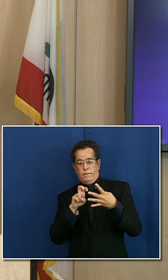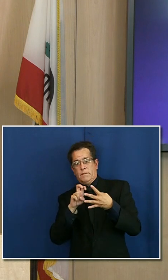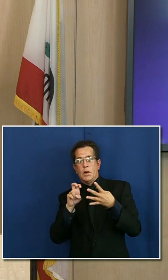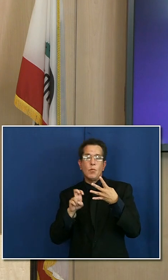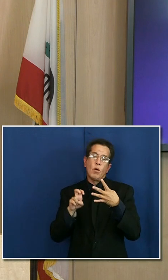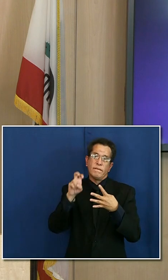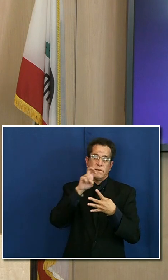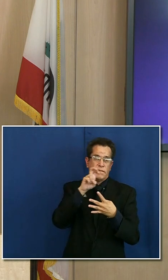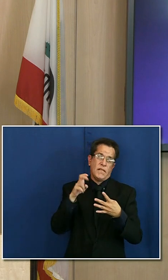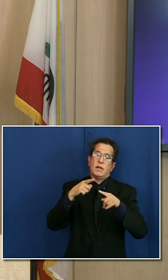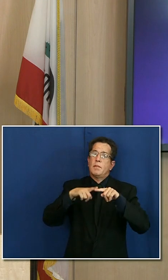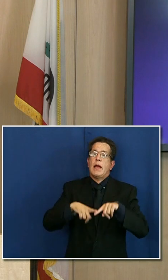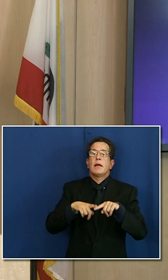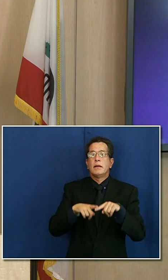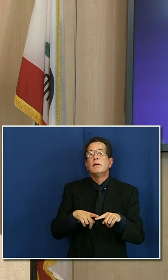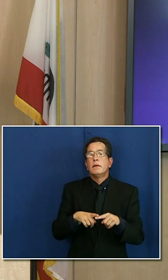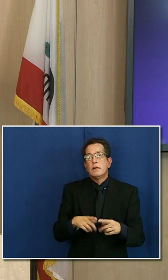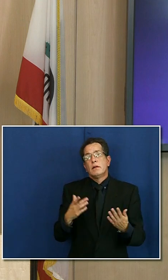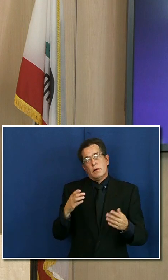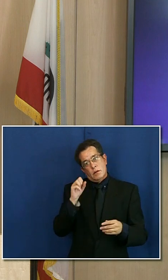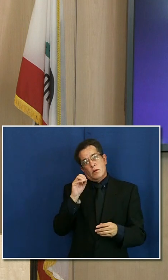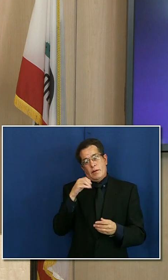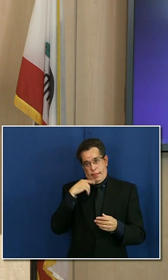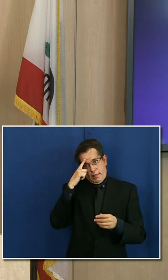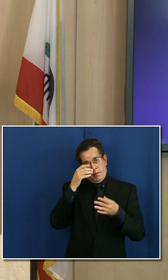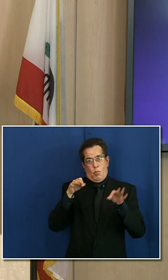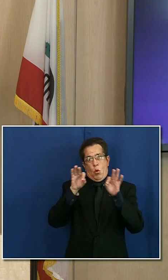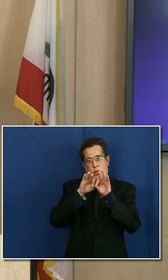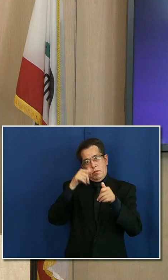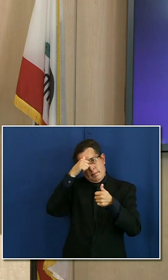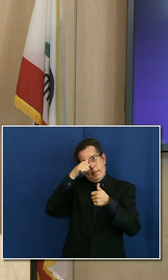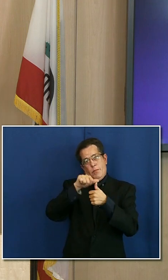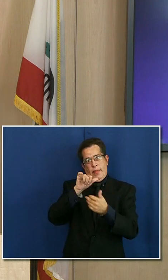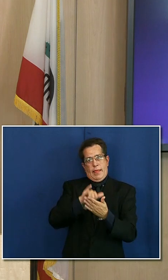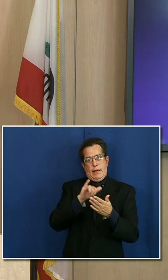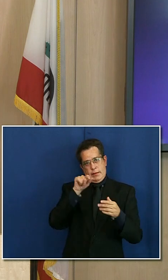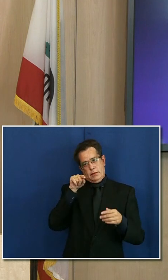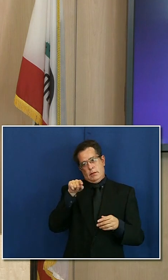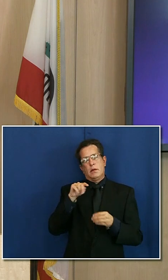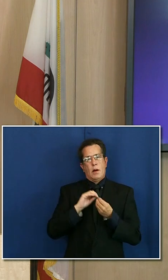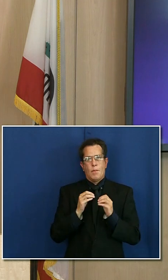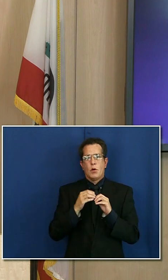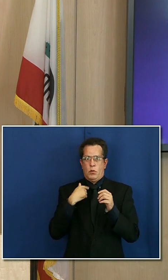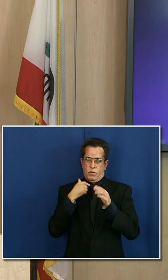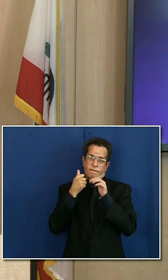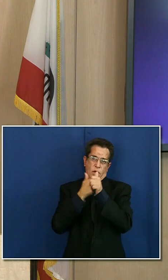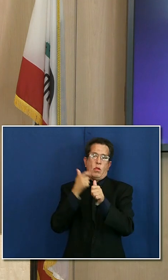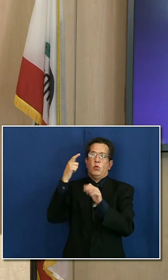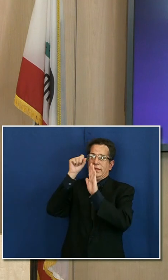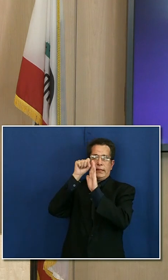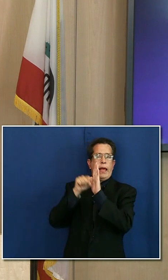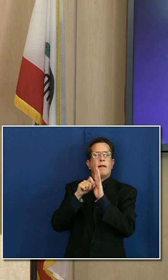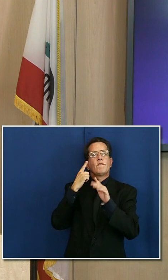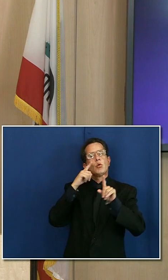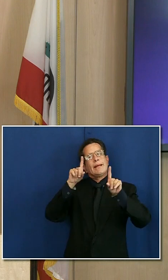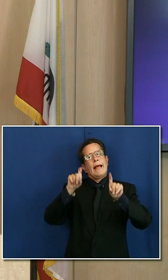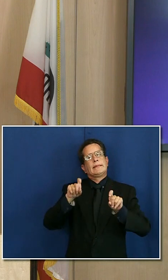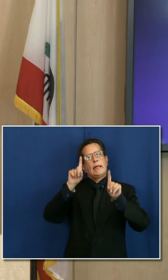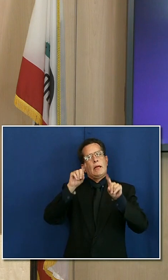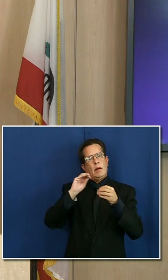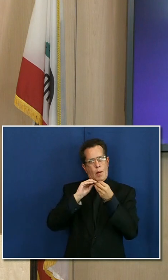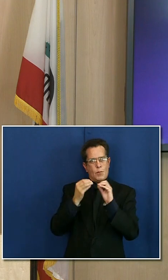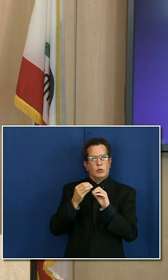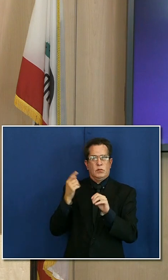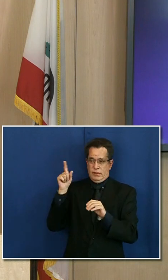in posture take effect. And so I think that that's important to keep in mind. We do continue to work with the state around testing data. The state is going